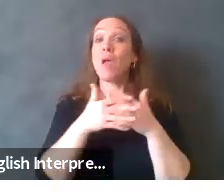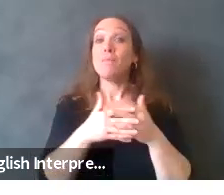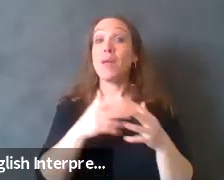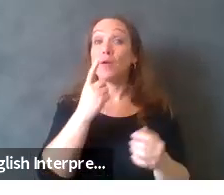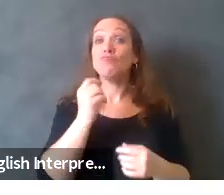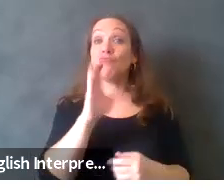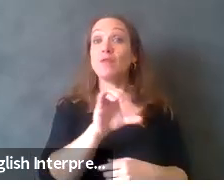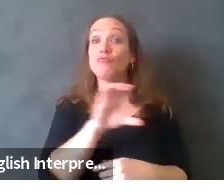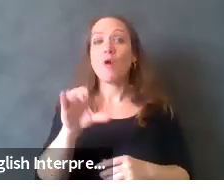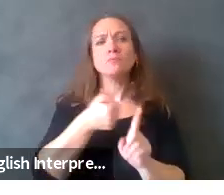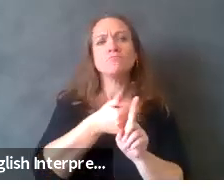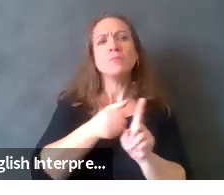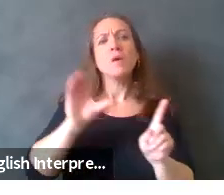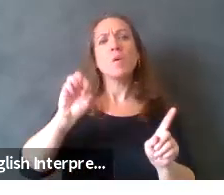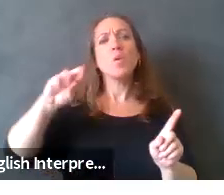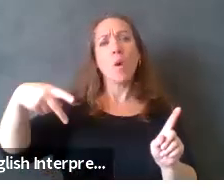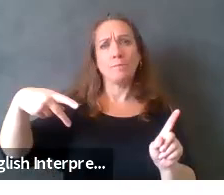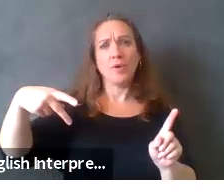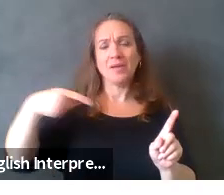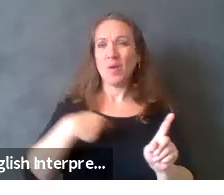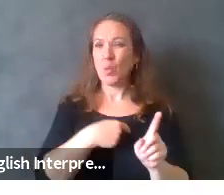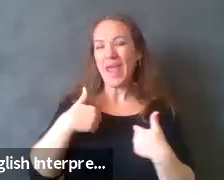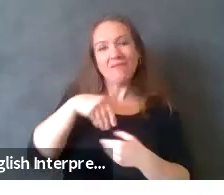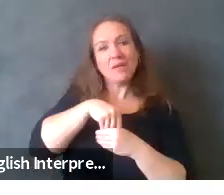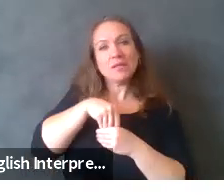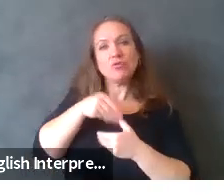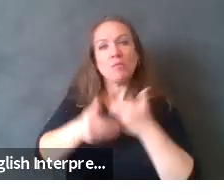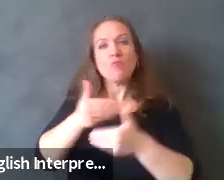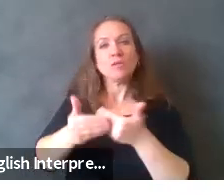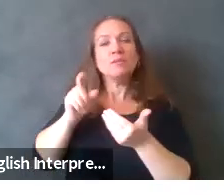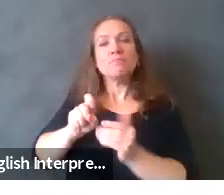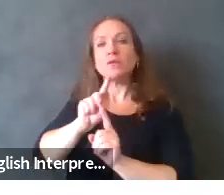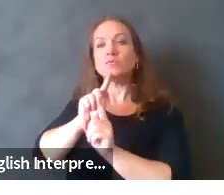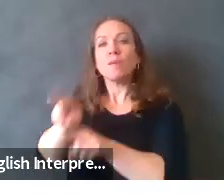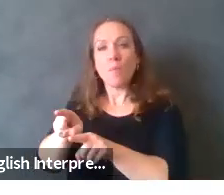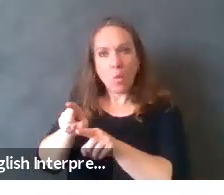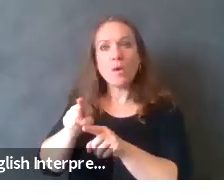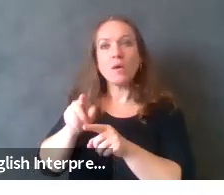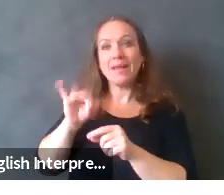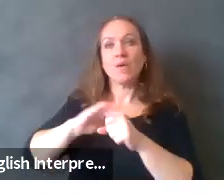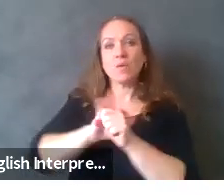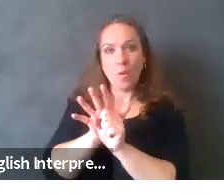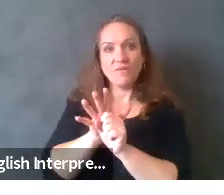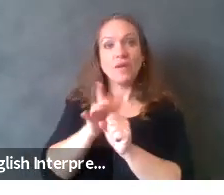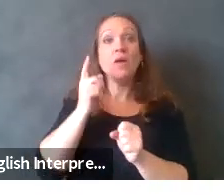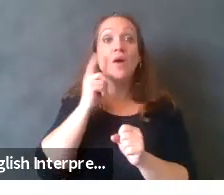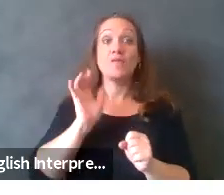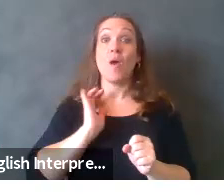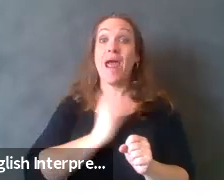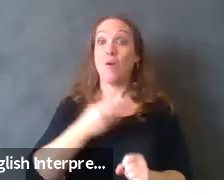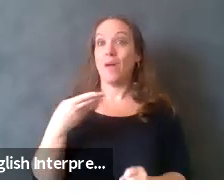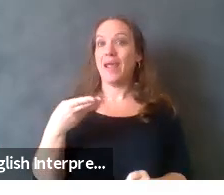has an internal process to report COVID-19 employees or responders to our human